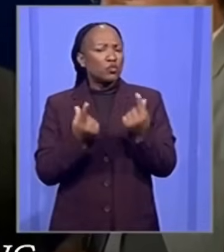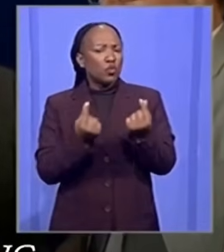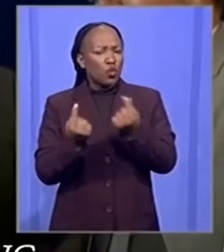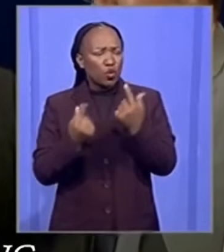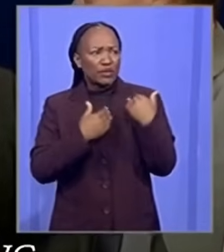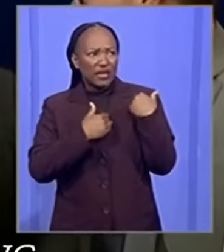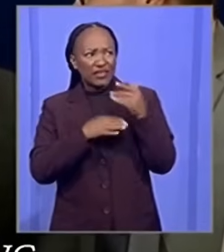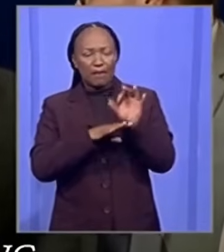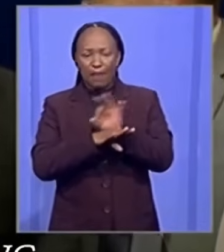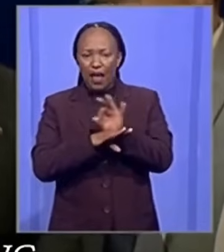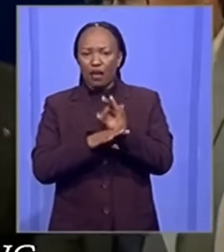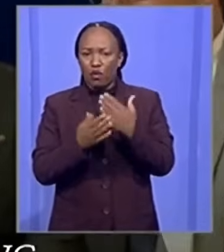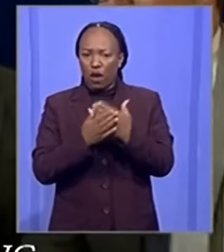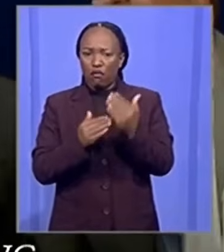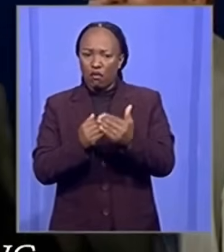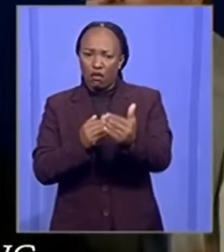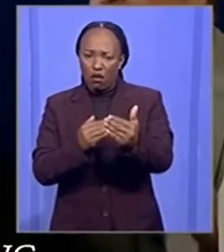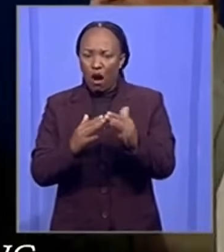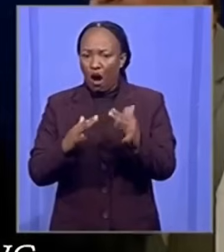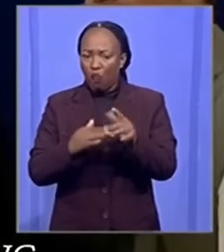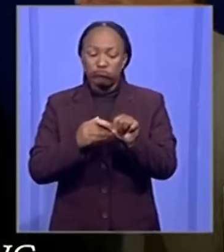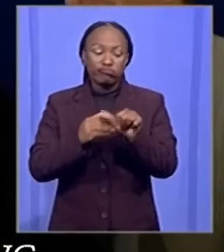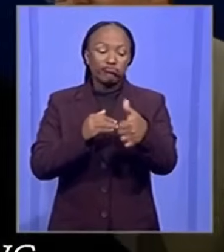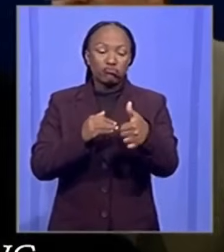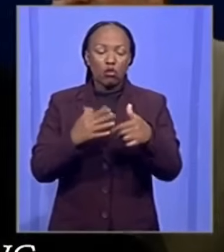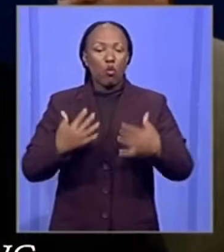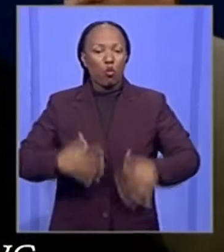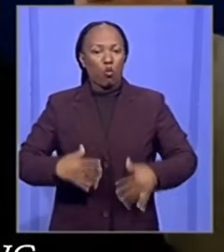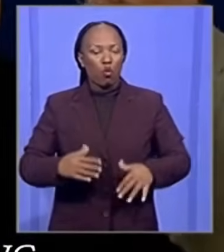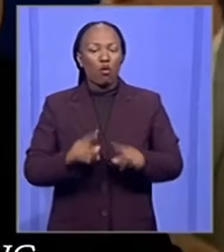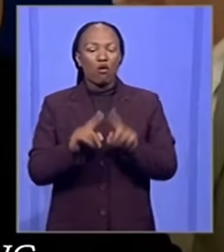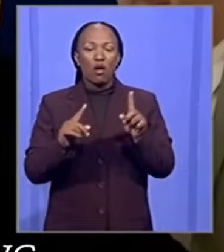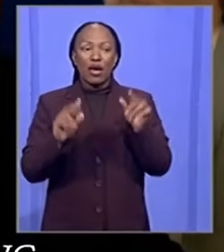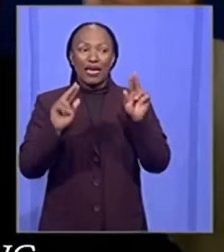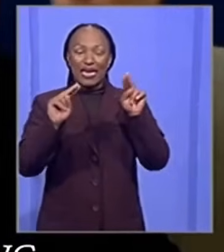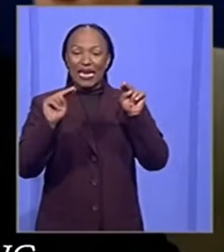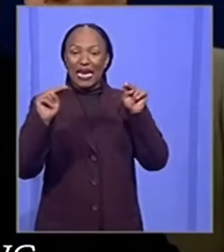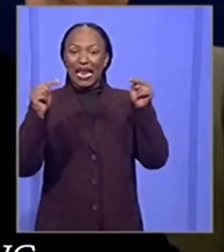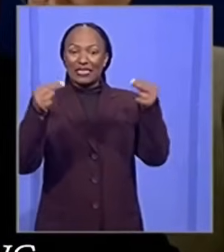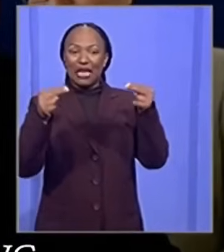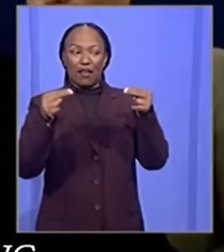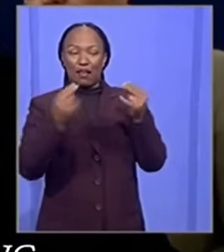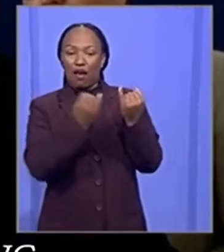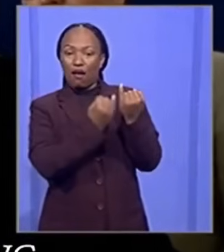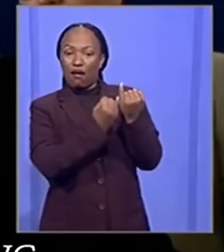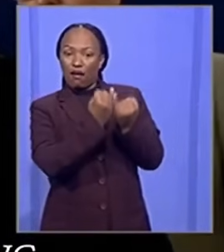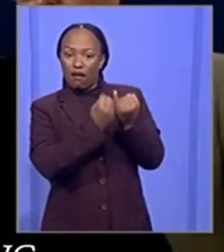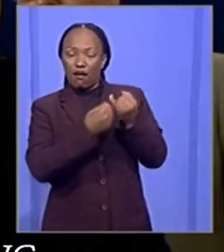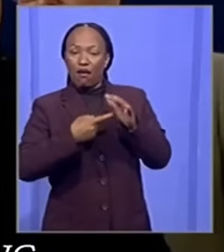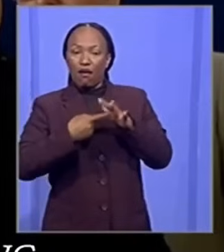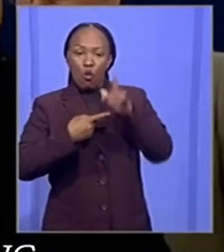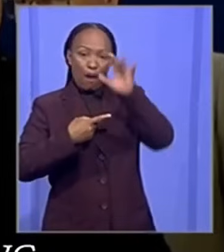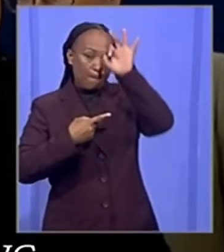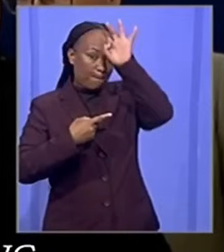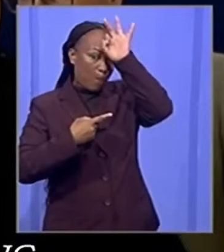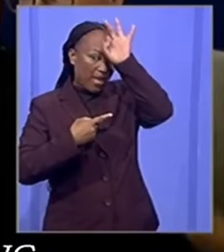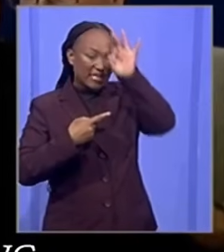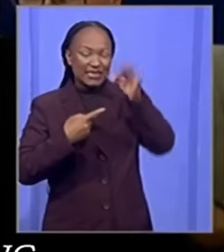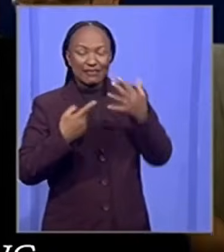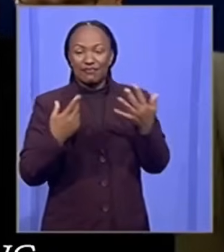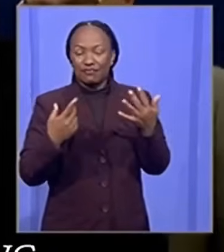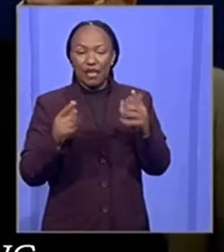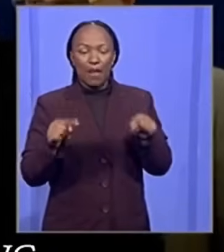plan to push it to the next level. It is a big ask when it's a national competency, which is policing, but I can't stand back in this